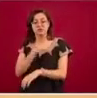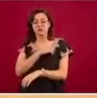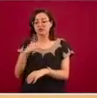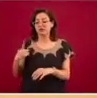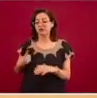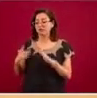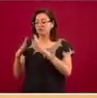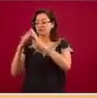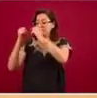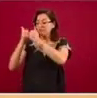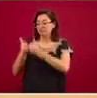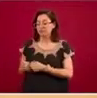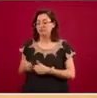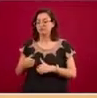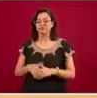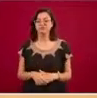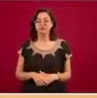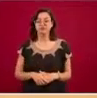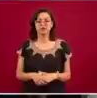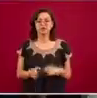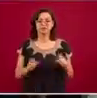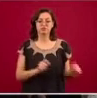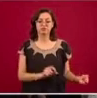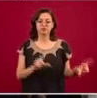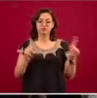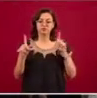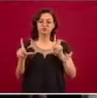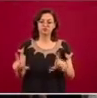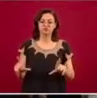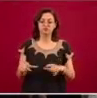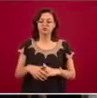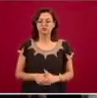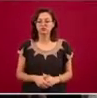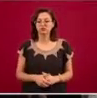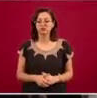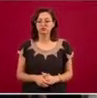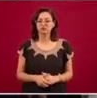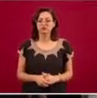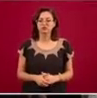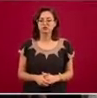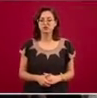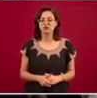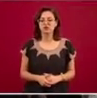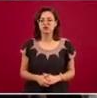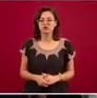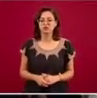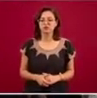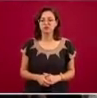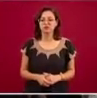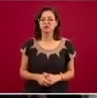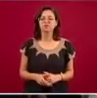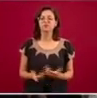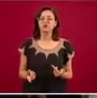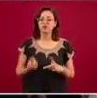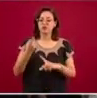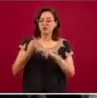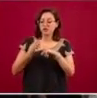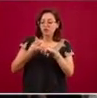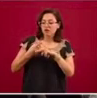over 17%. So all of those senior citizens out there, please do take care of